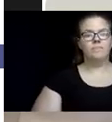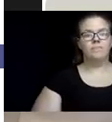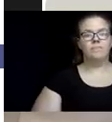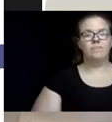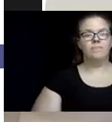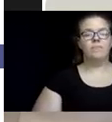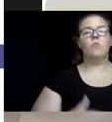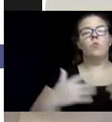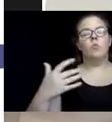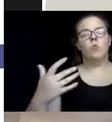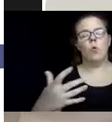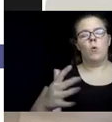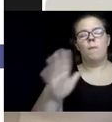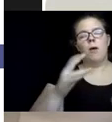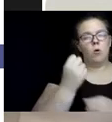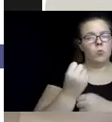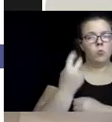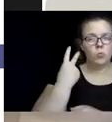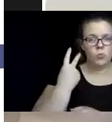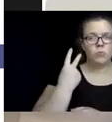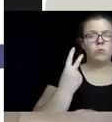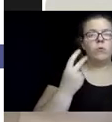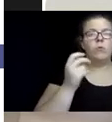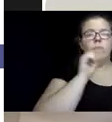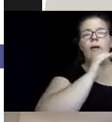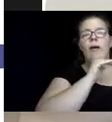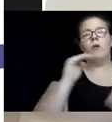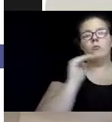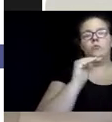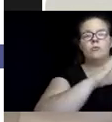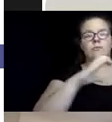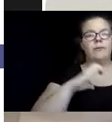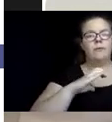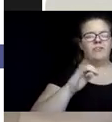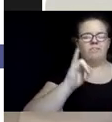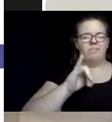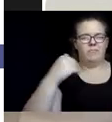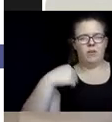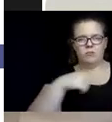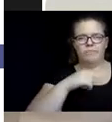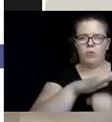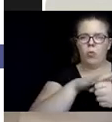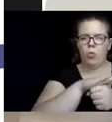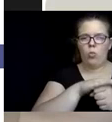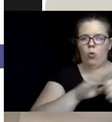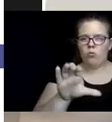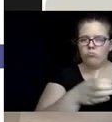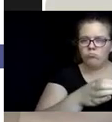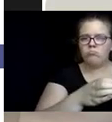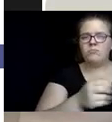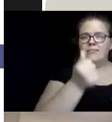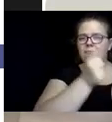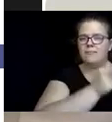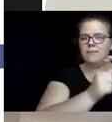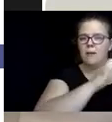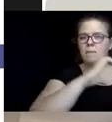So back about 2 years ago, the Elder Justice Committee, which is our local coalition, which is a subcommittee of the